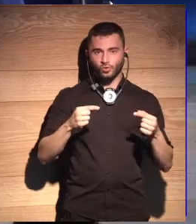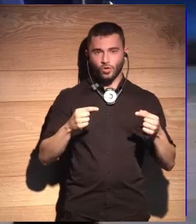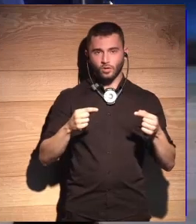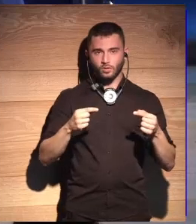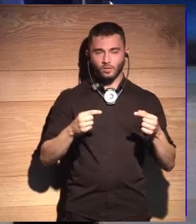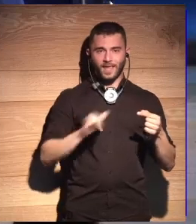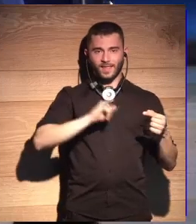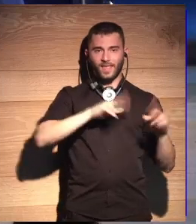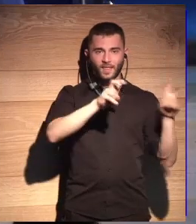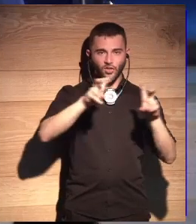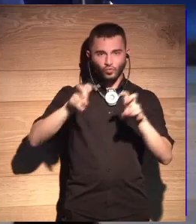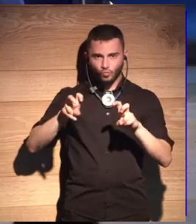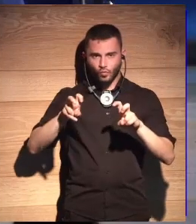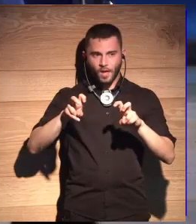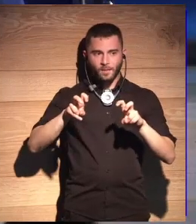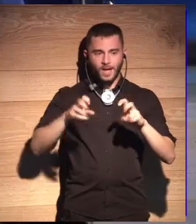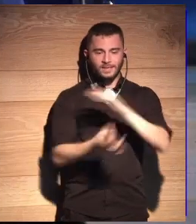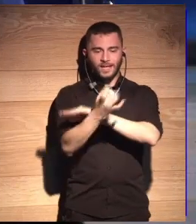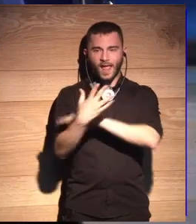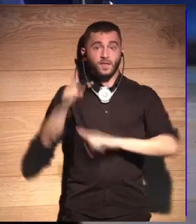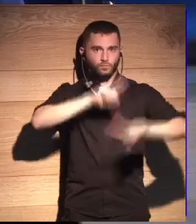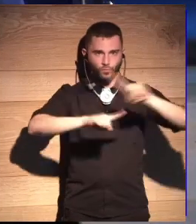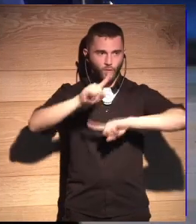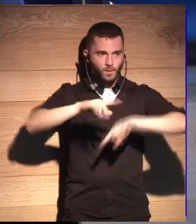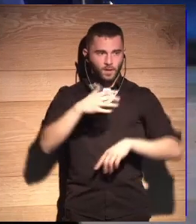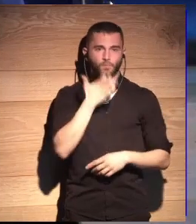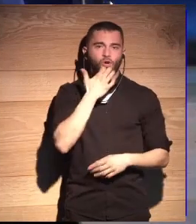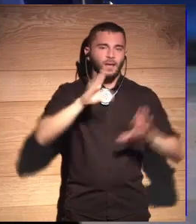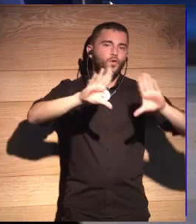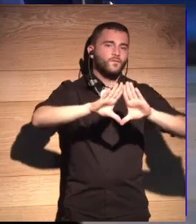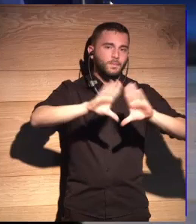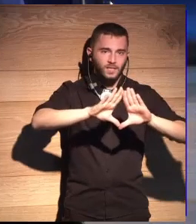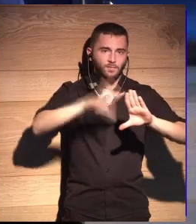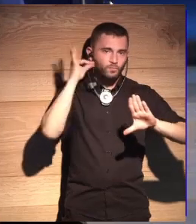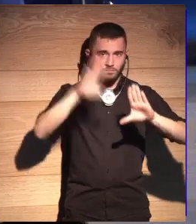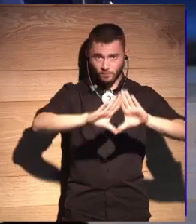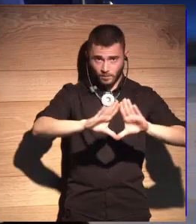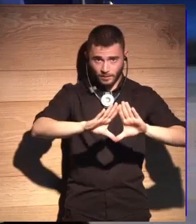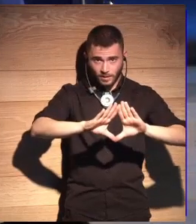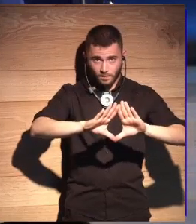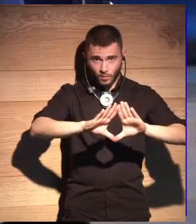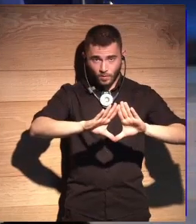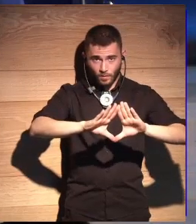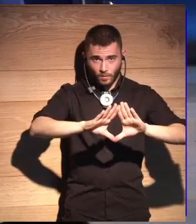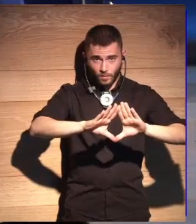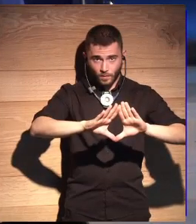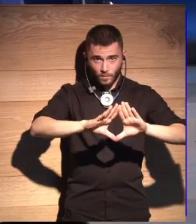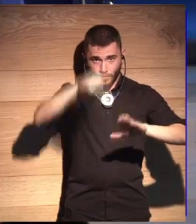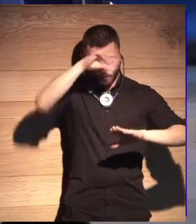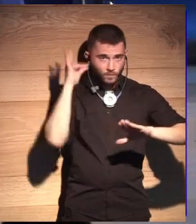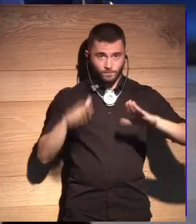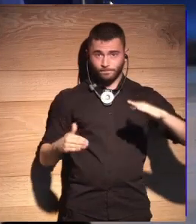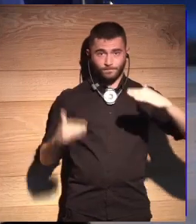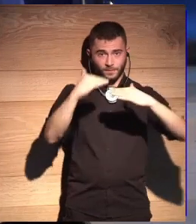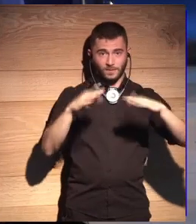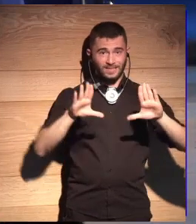also see other discourses that have certain problems with the new identities, such as feminism, for example.